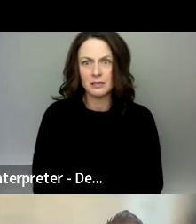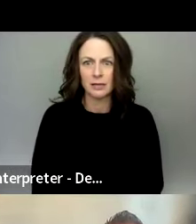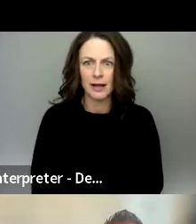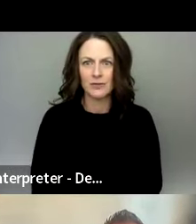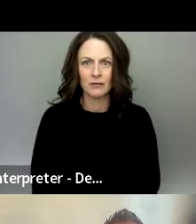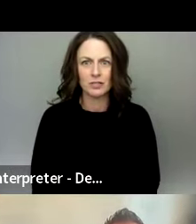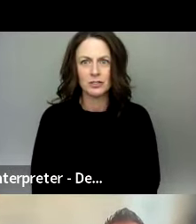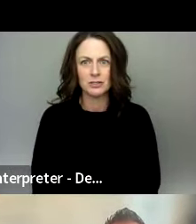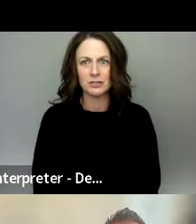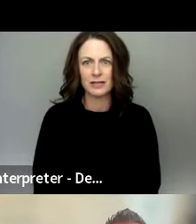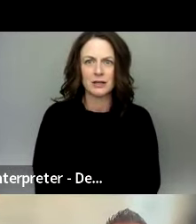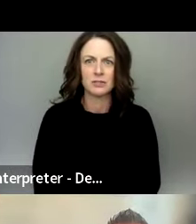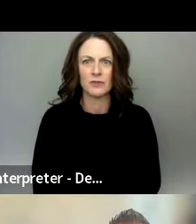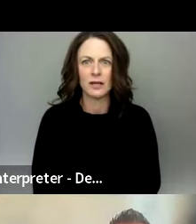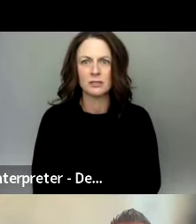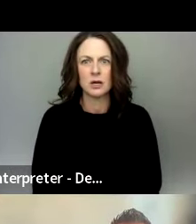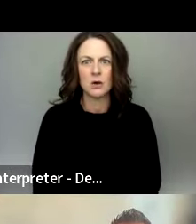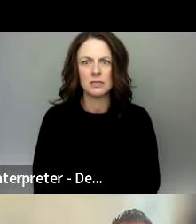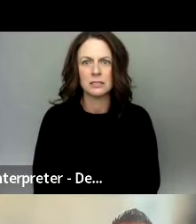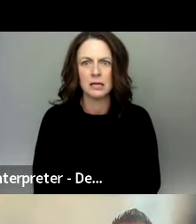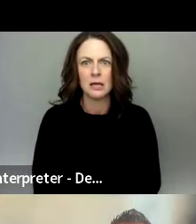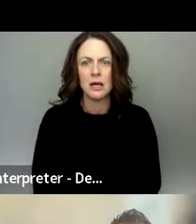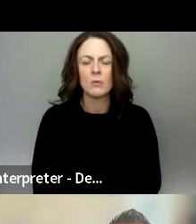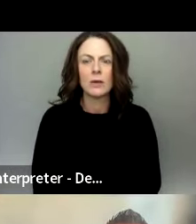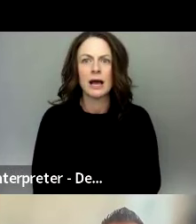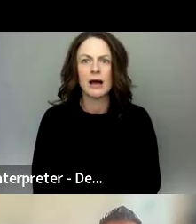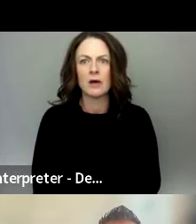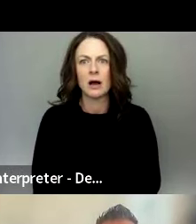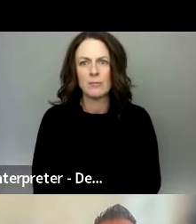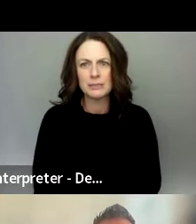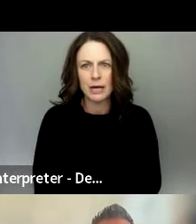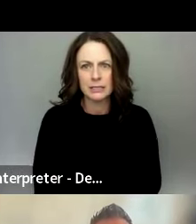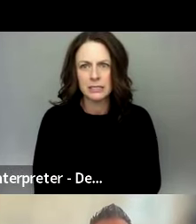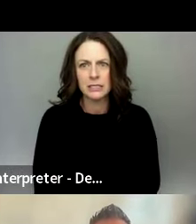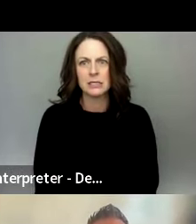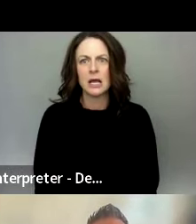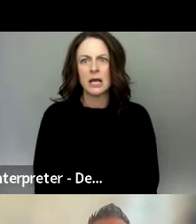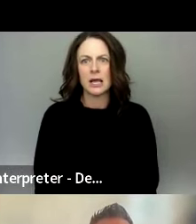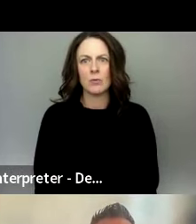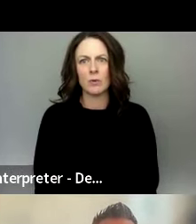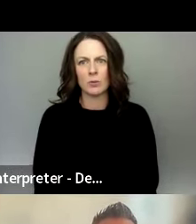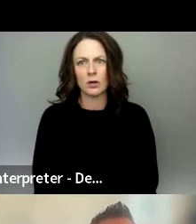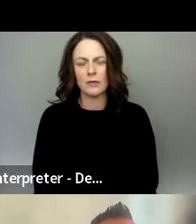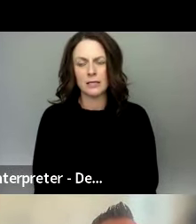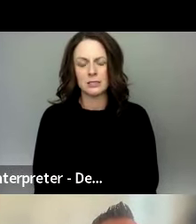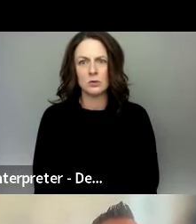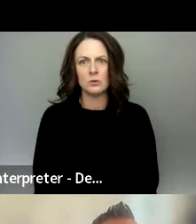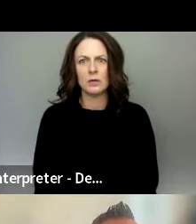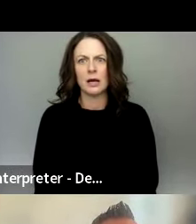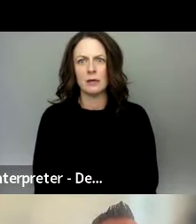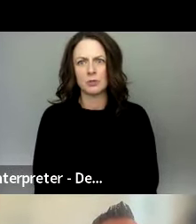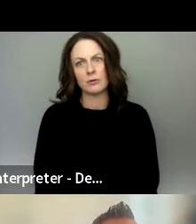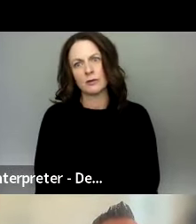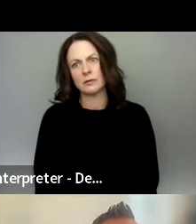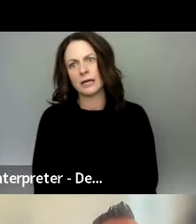with friends and have these conversations. So that's also fun. So let's see, we have best practices, and we want to work on that